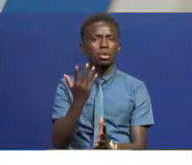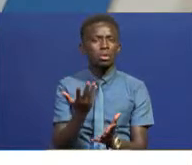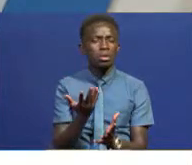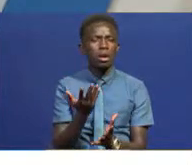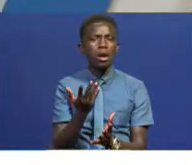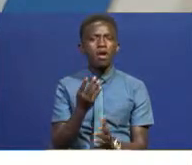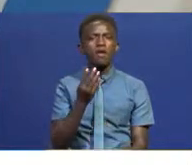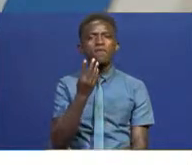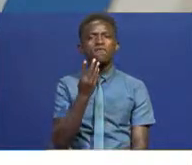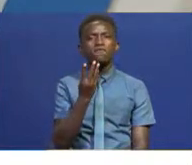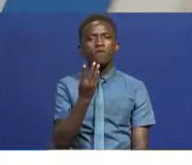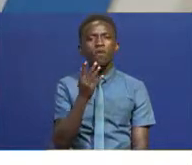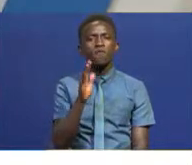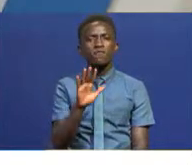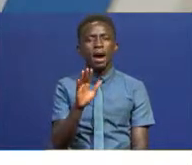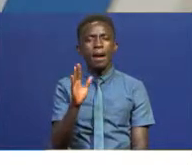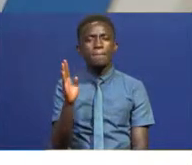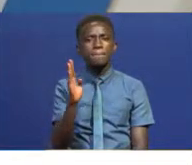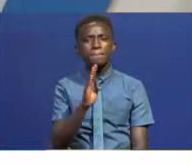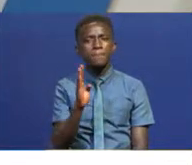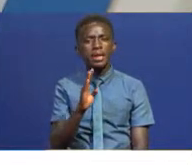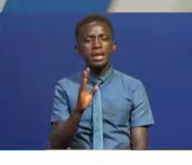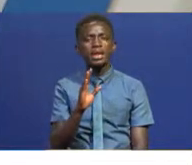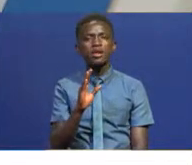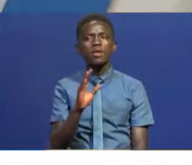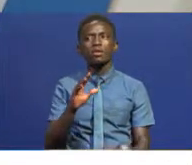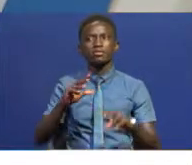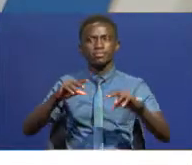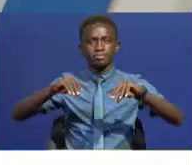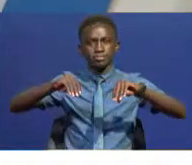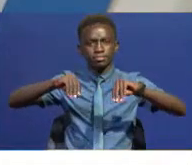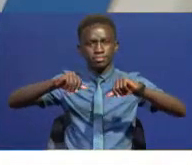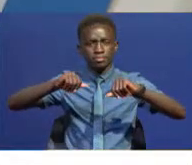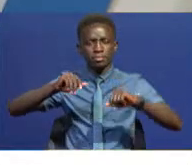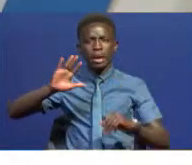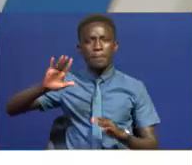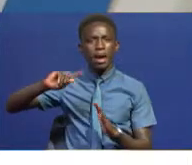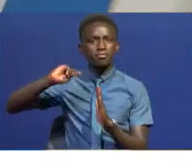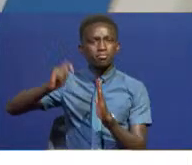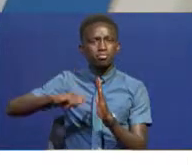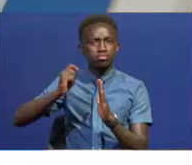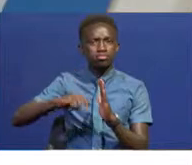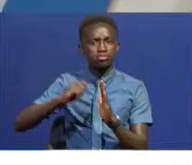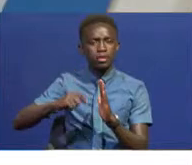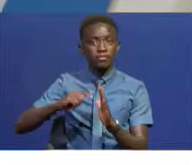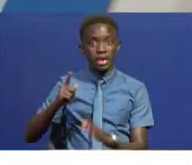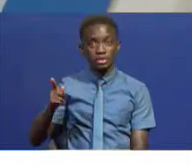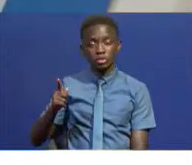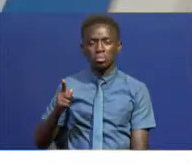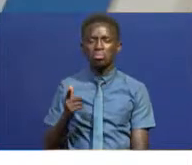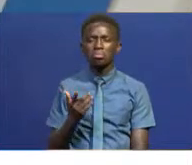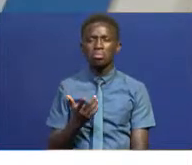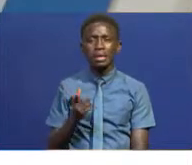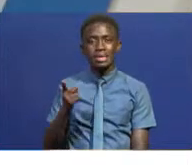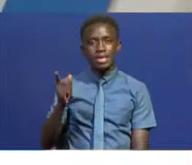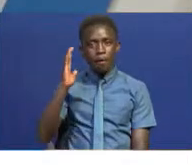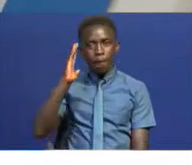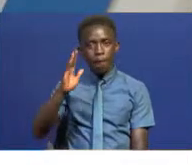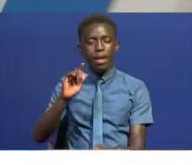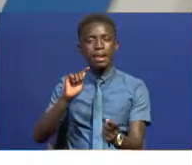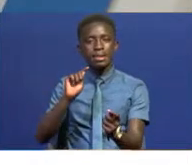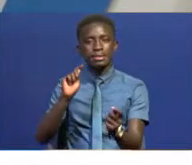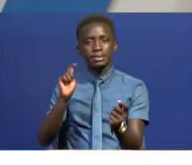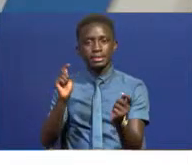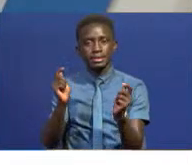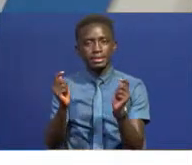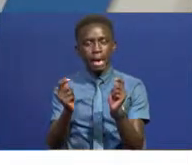45 billion cement or clinker processing plant, and it is going to change the landscape